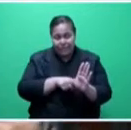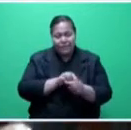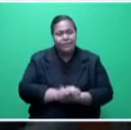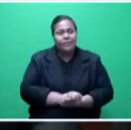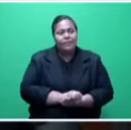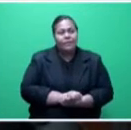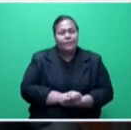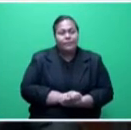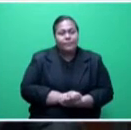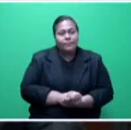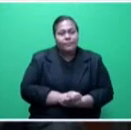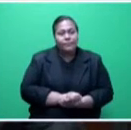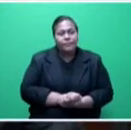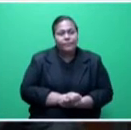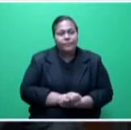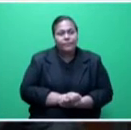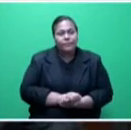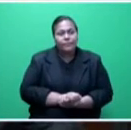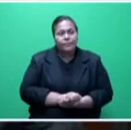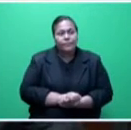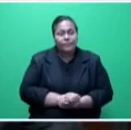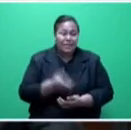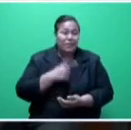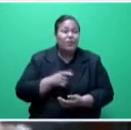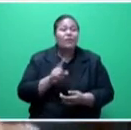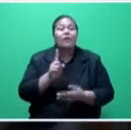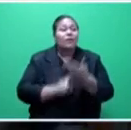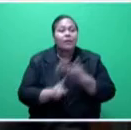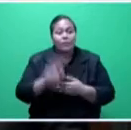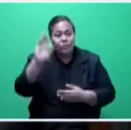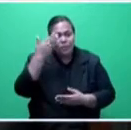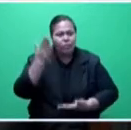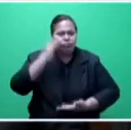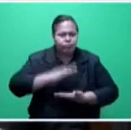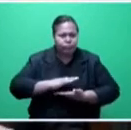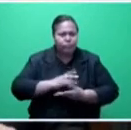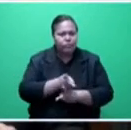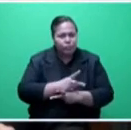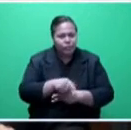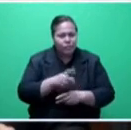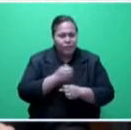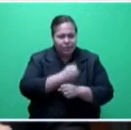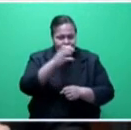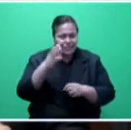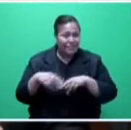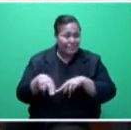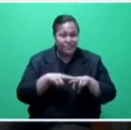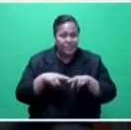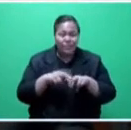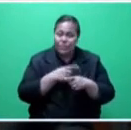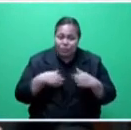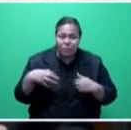employees, therein reducing the productivity of companies in Fiji. We ought to realize